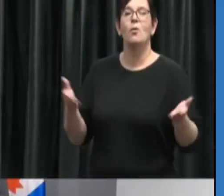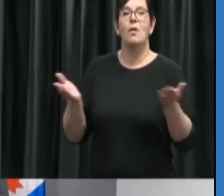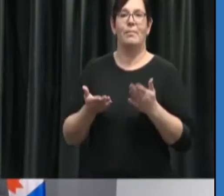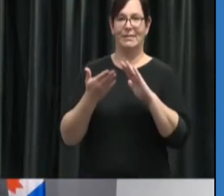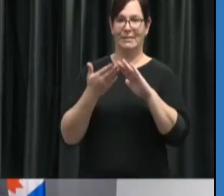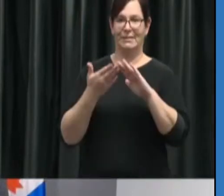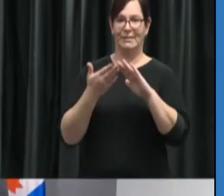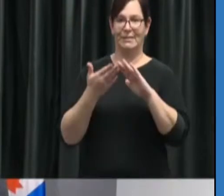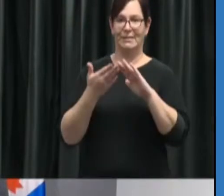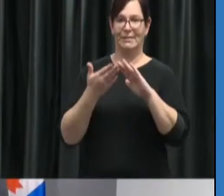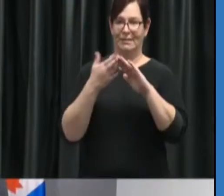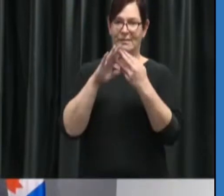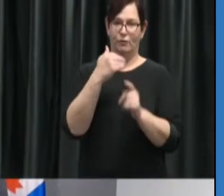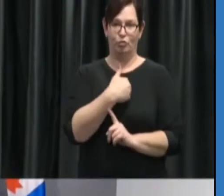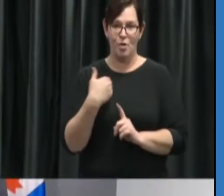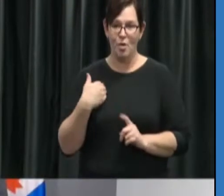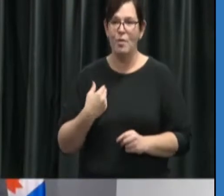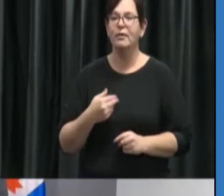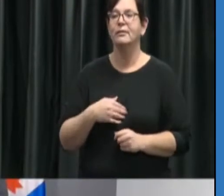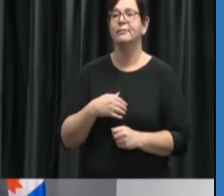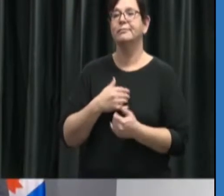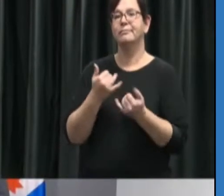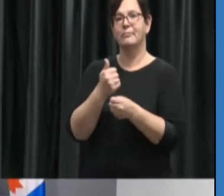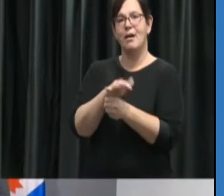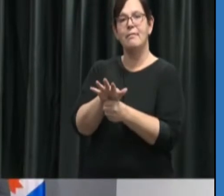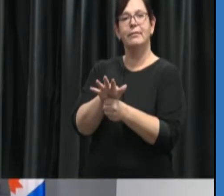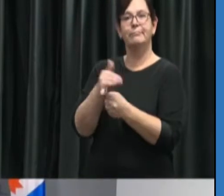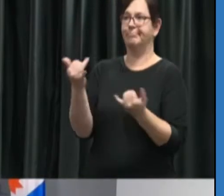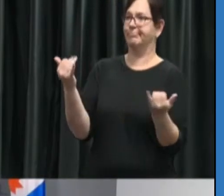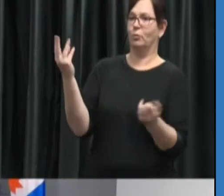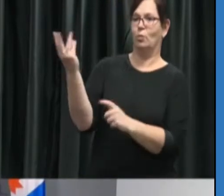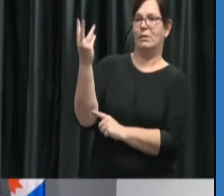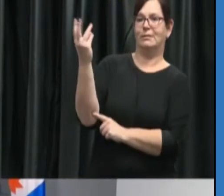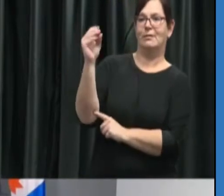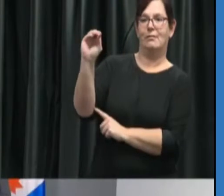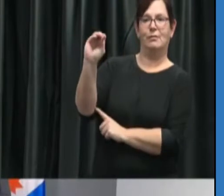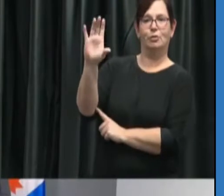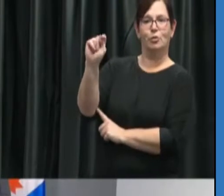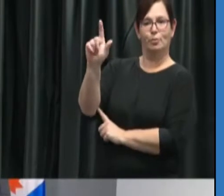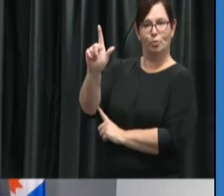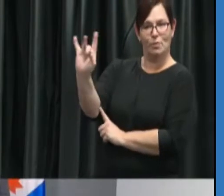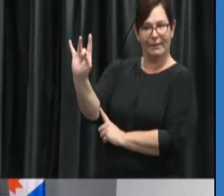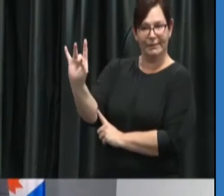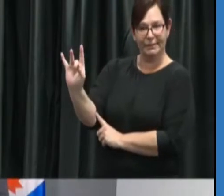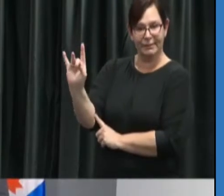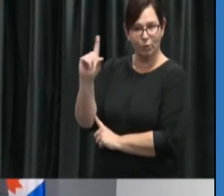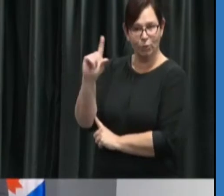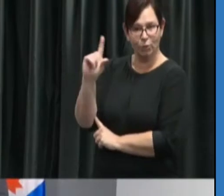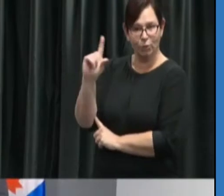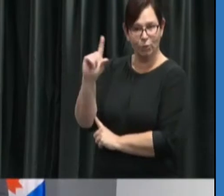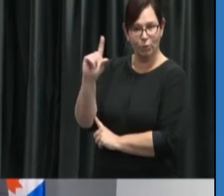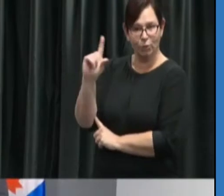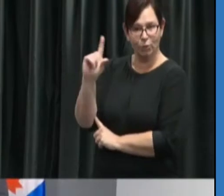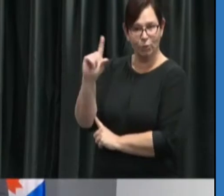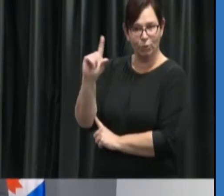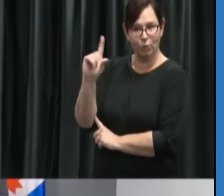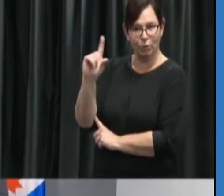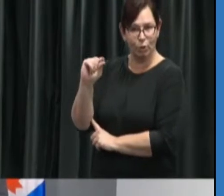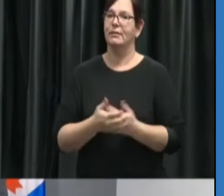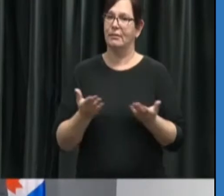Toronto's COVID-19 media briefing for Wednesday, October the 28th, 2020. Joining us today is Mayor John Tory and